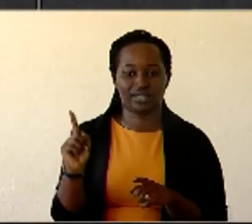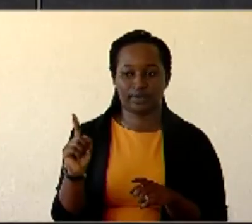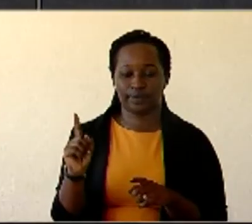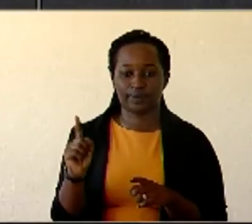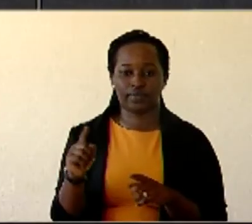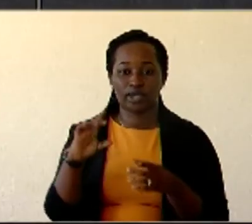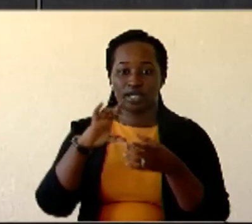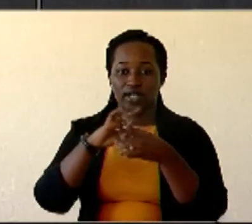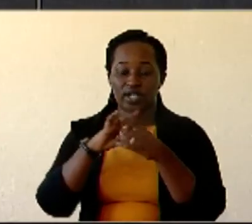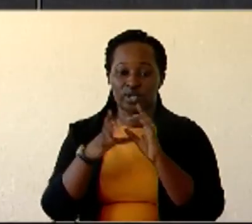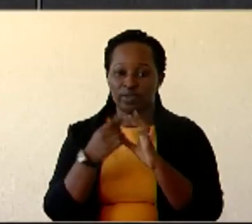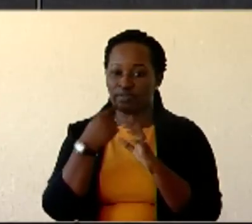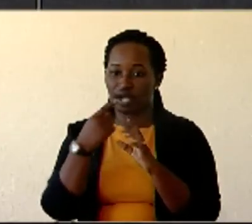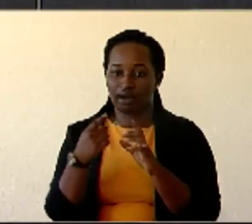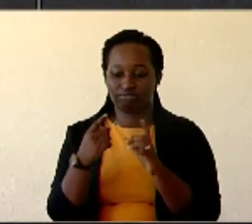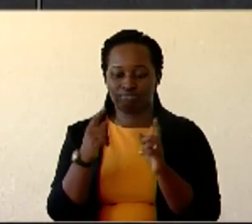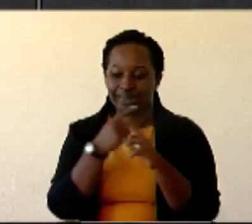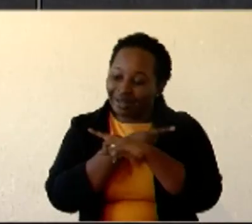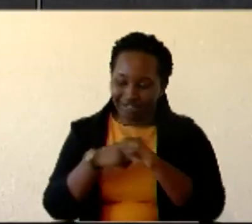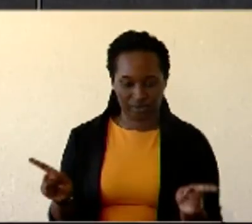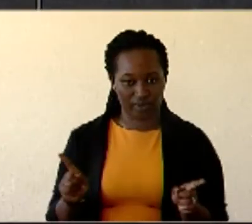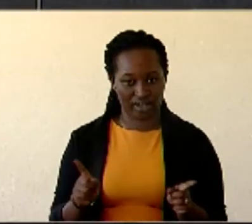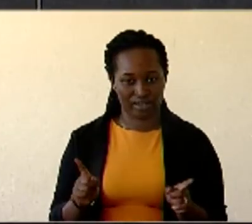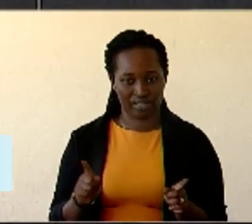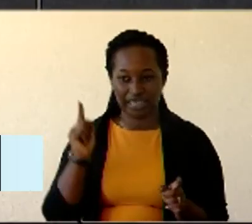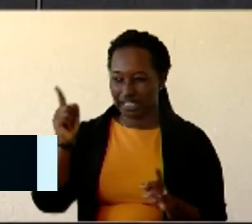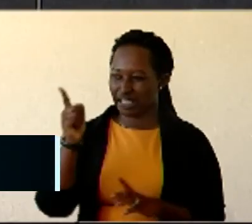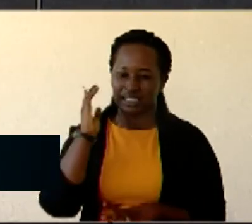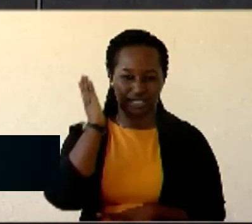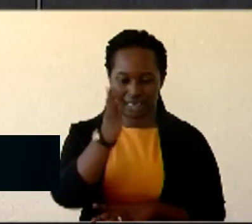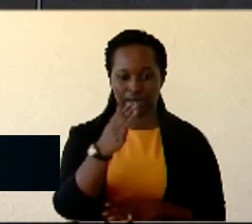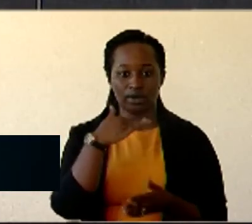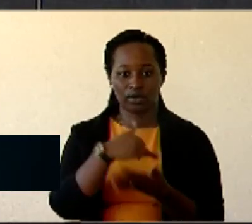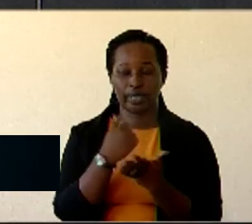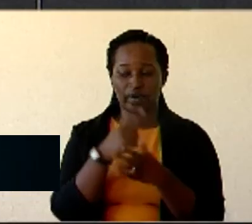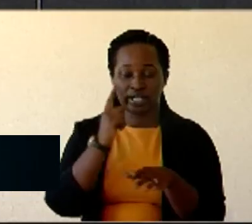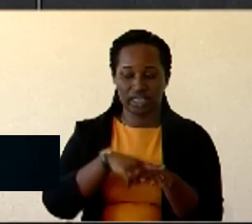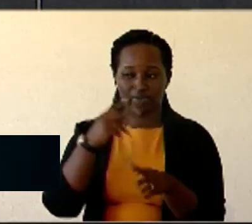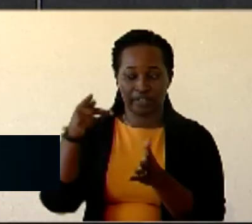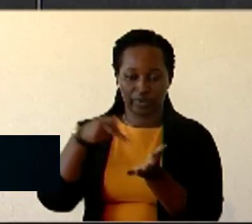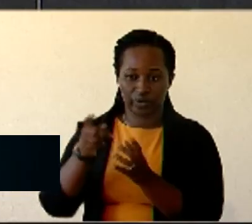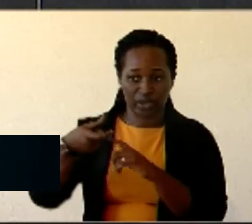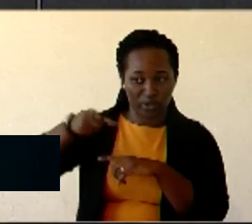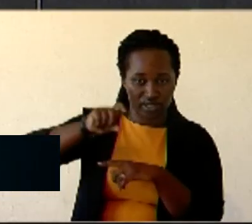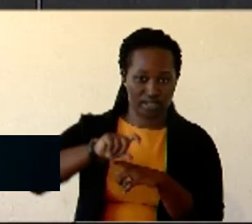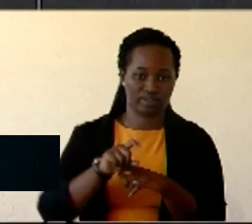the relationship is proportional. It's very direct, because as price increases,